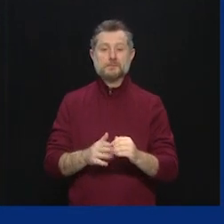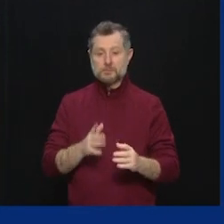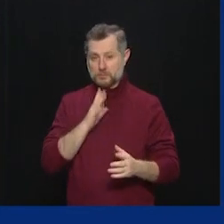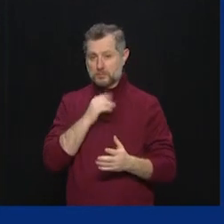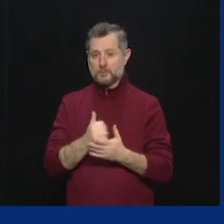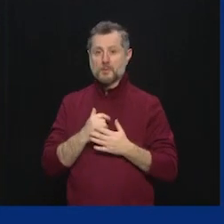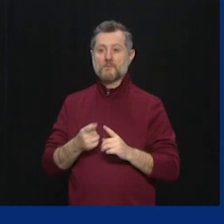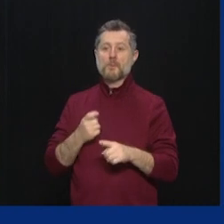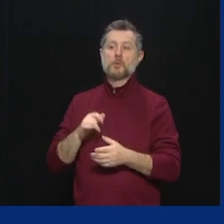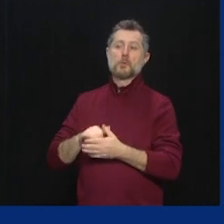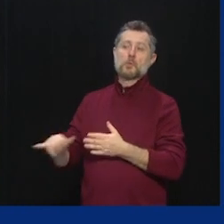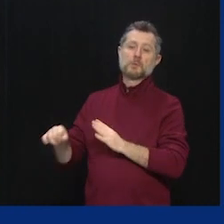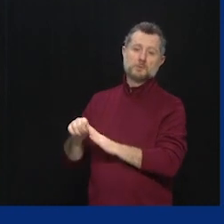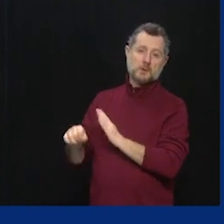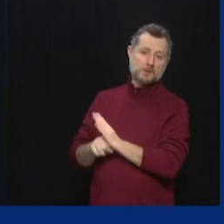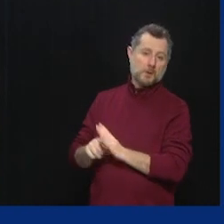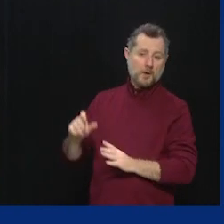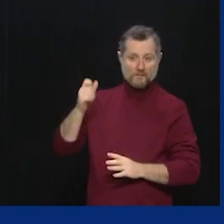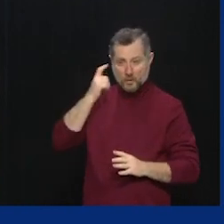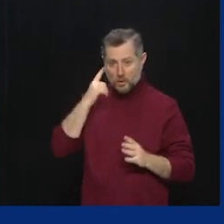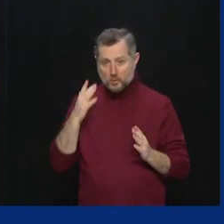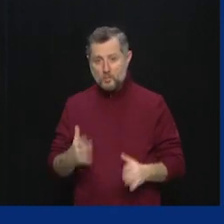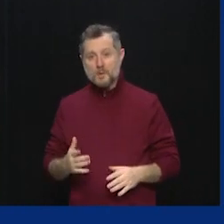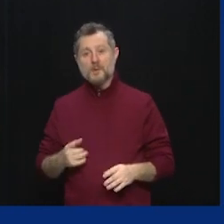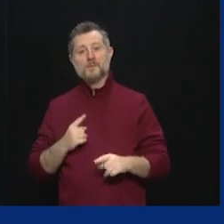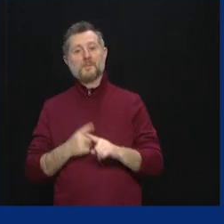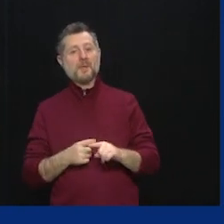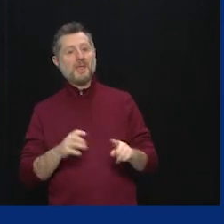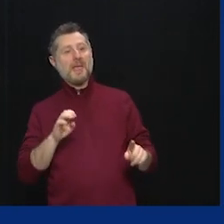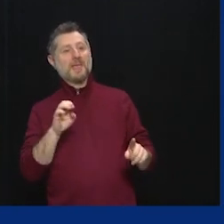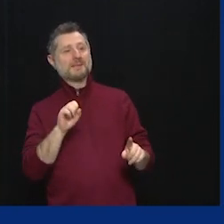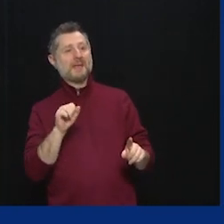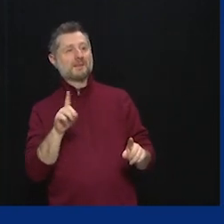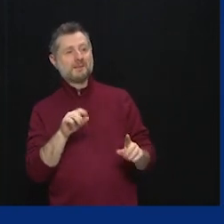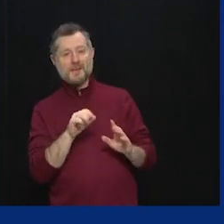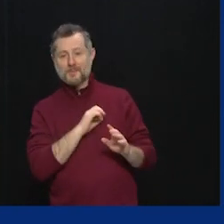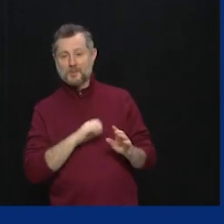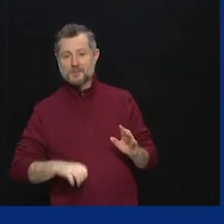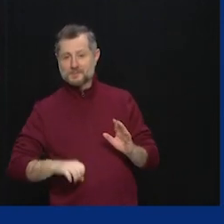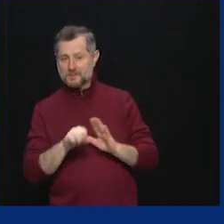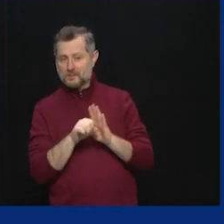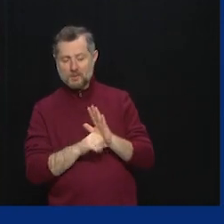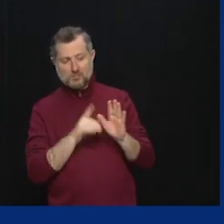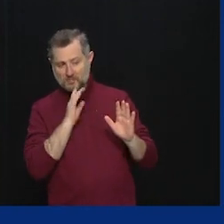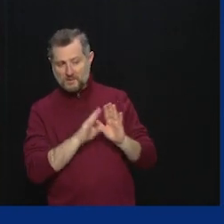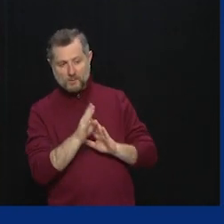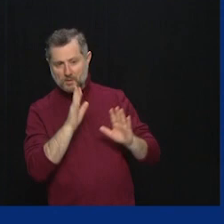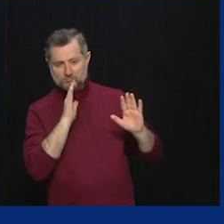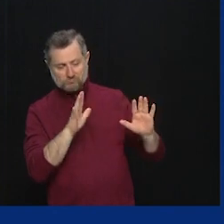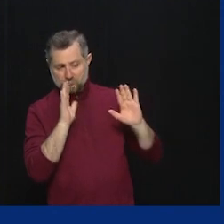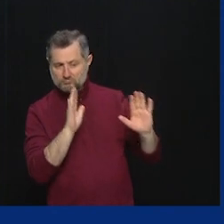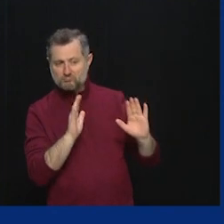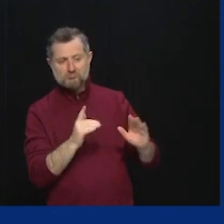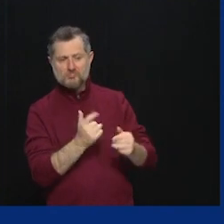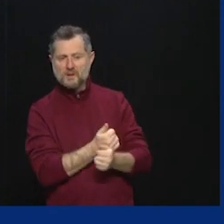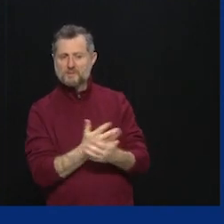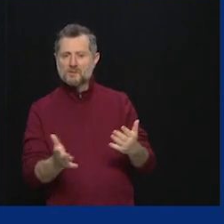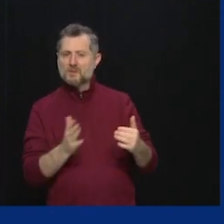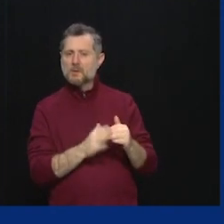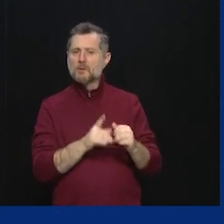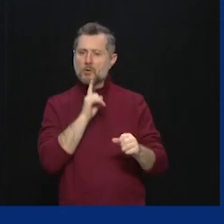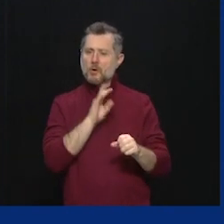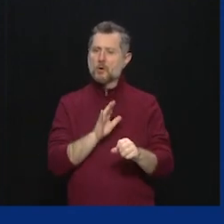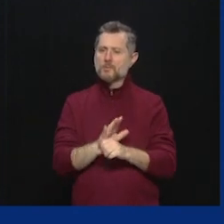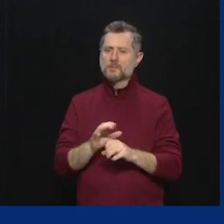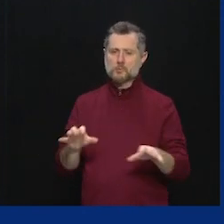you so much for your partnership. You have been phenomenal and you've done everything you said you would do for Scott, John, Dewey, the Islanders, and us. Thank you.